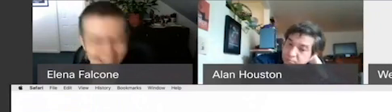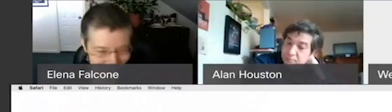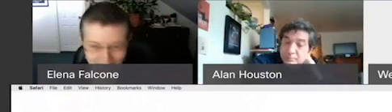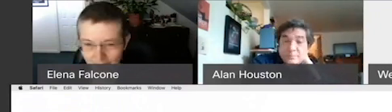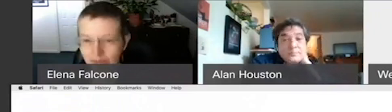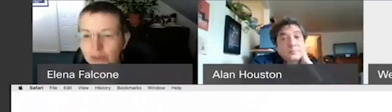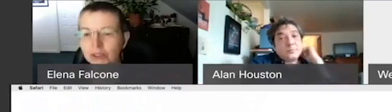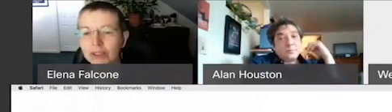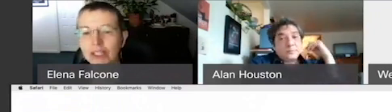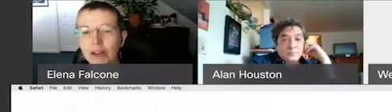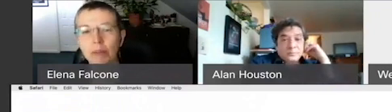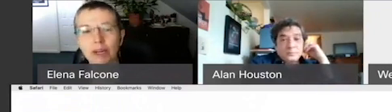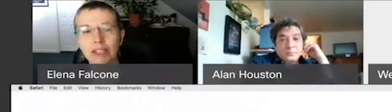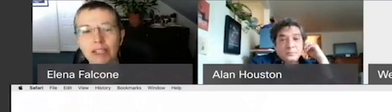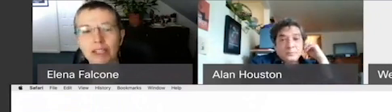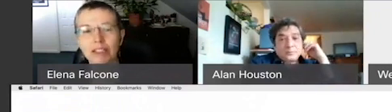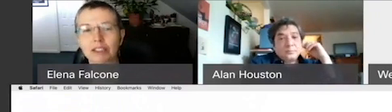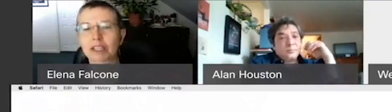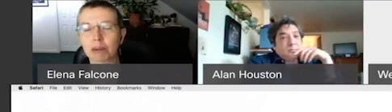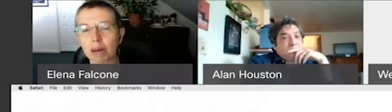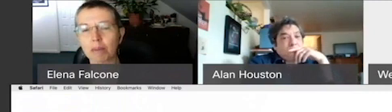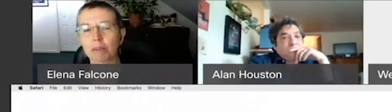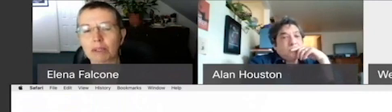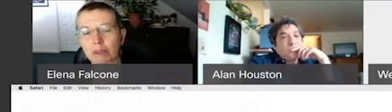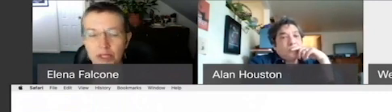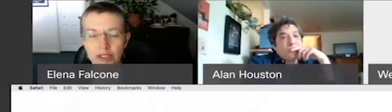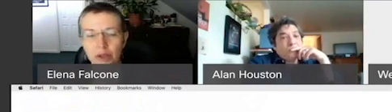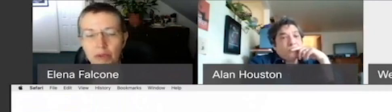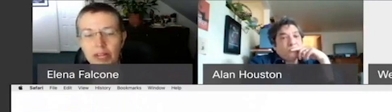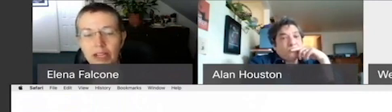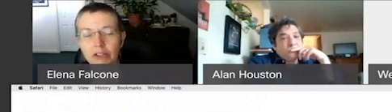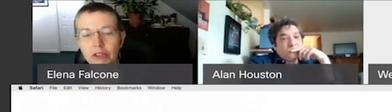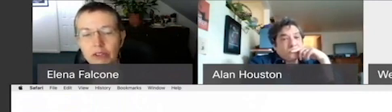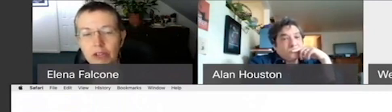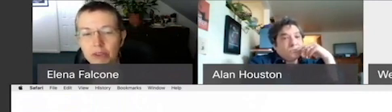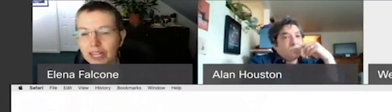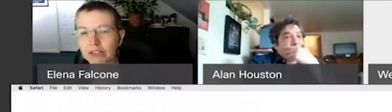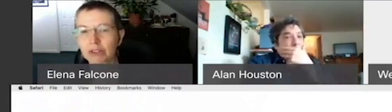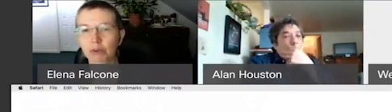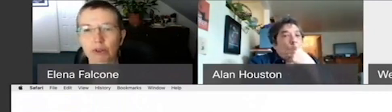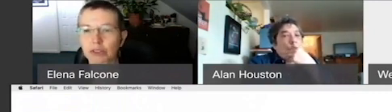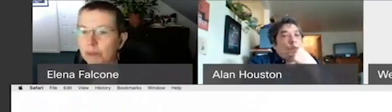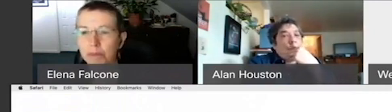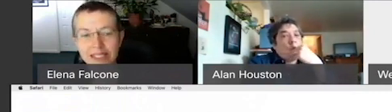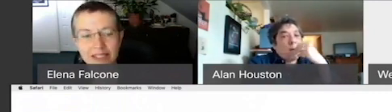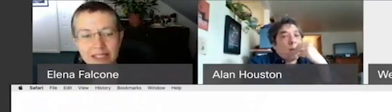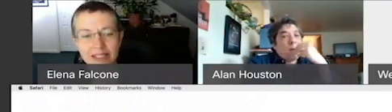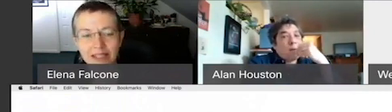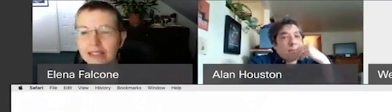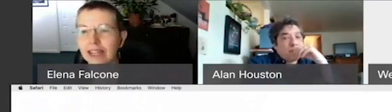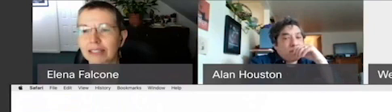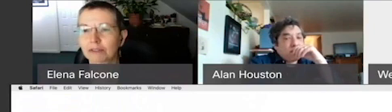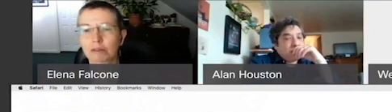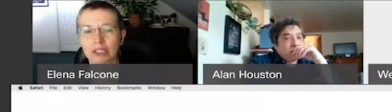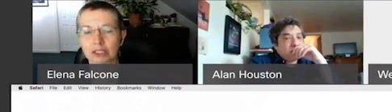an Ask Us button. When you click on that button, you get a pop-up window that just asks you for some basic contact